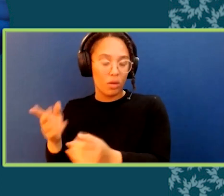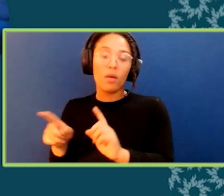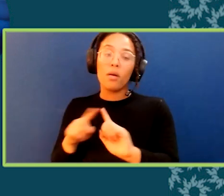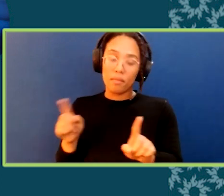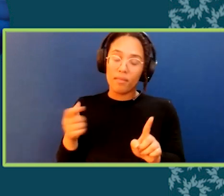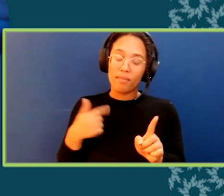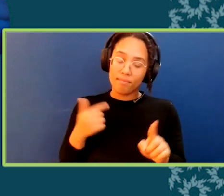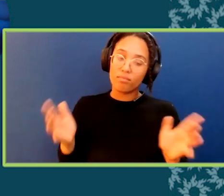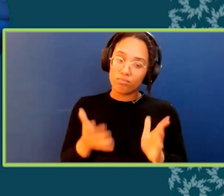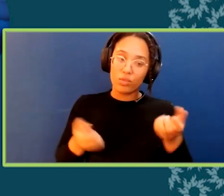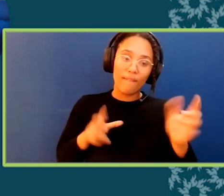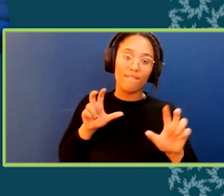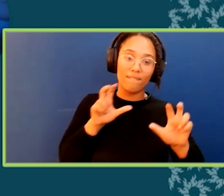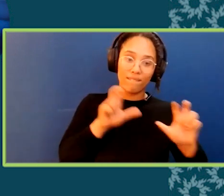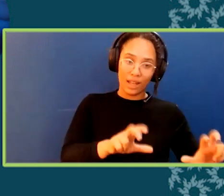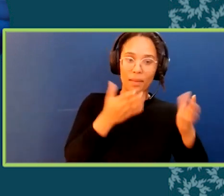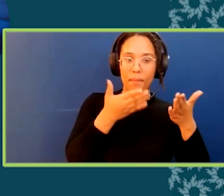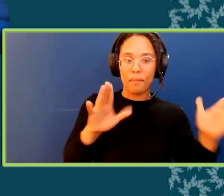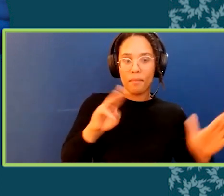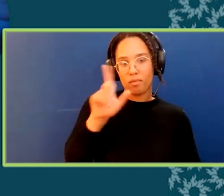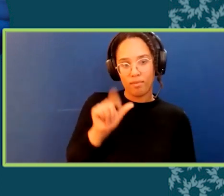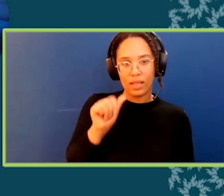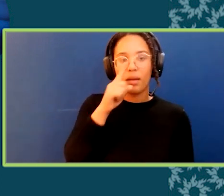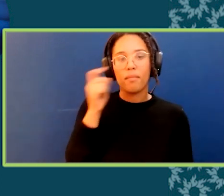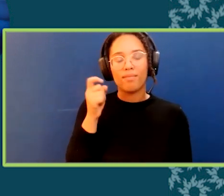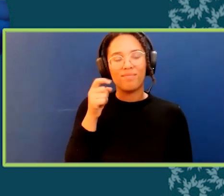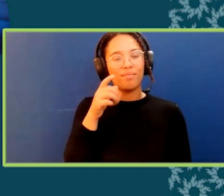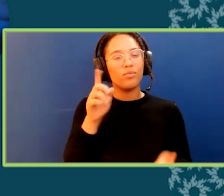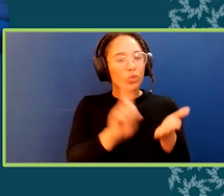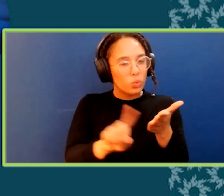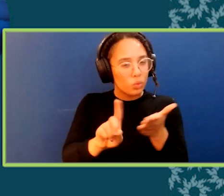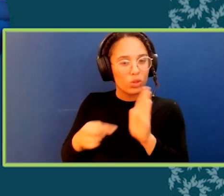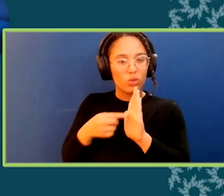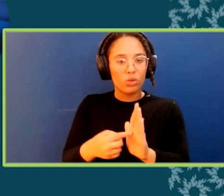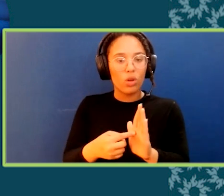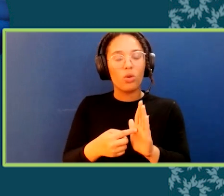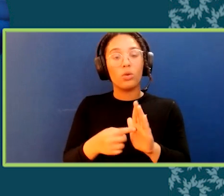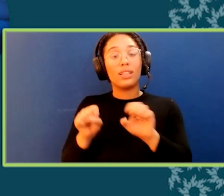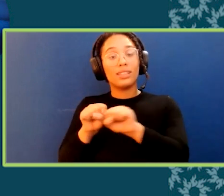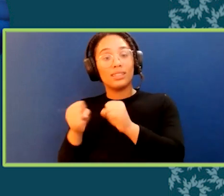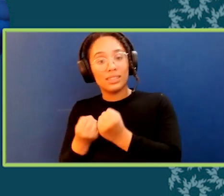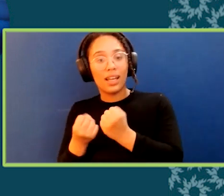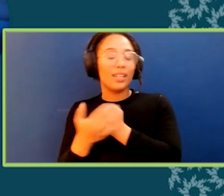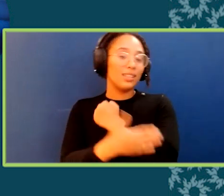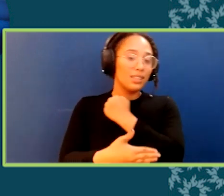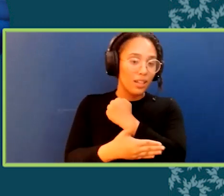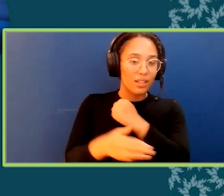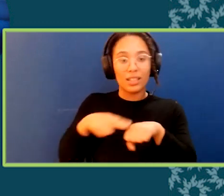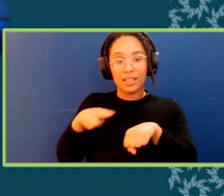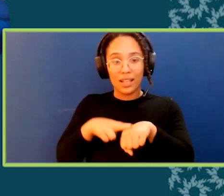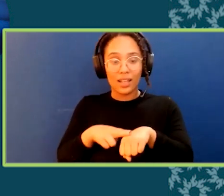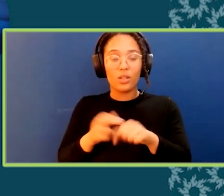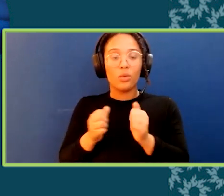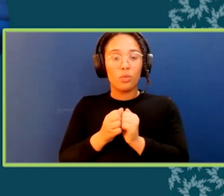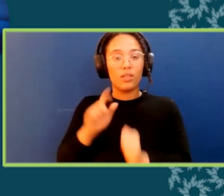that shows that societies, countries, nations with taxpayer-funded public media have